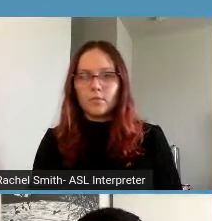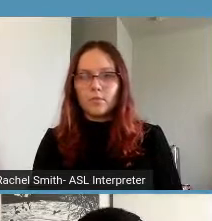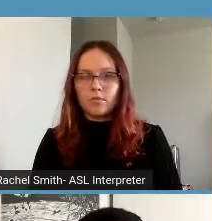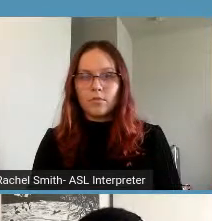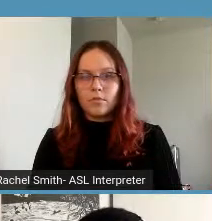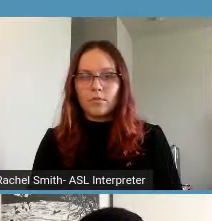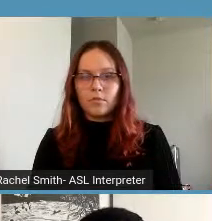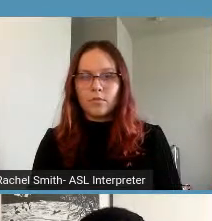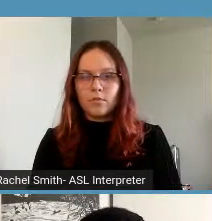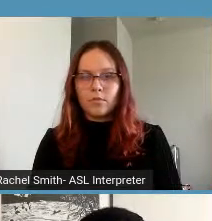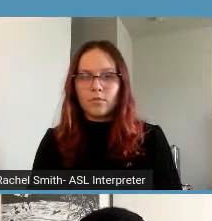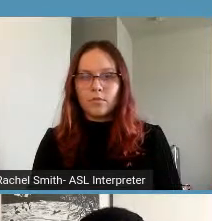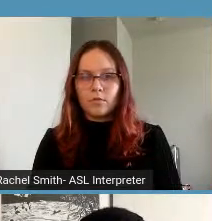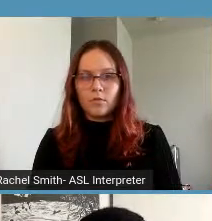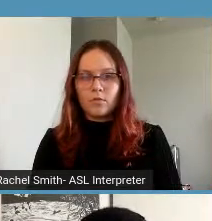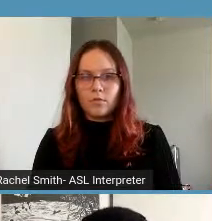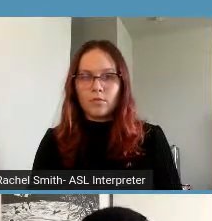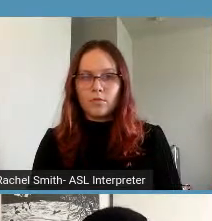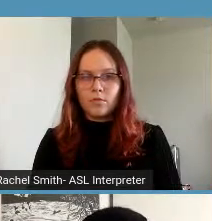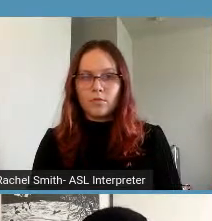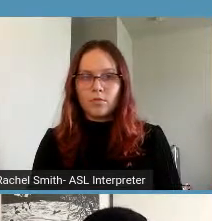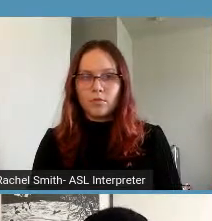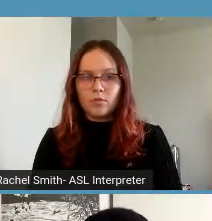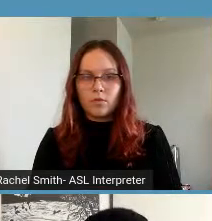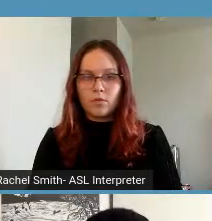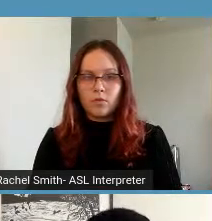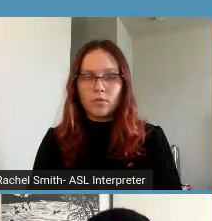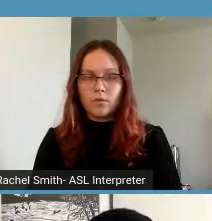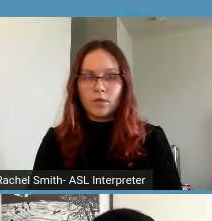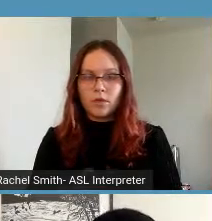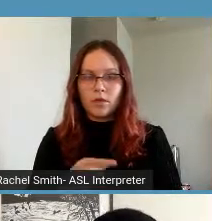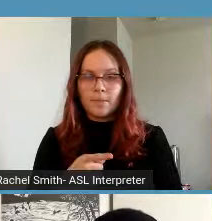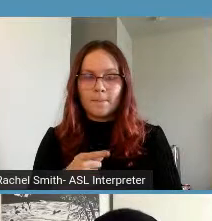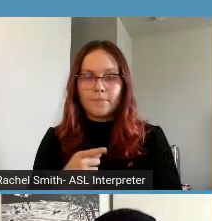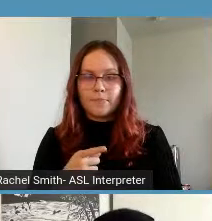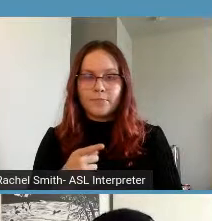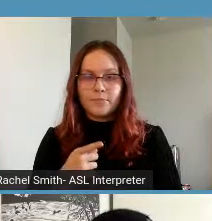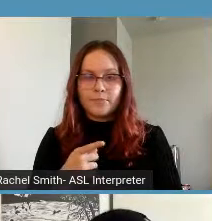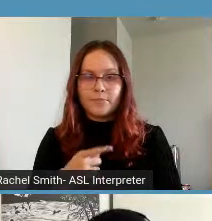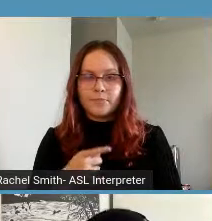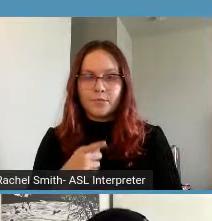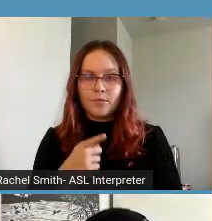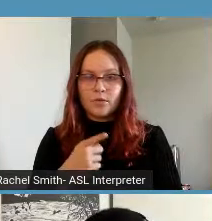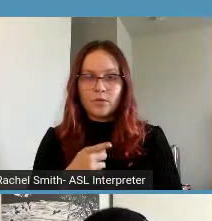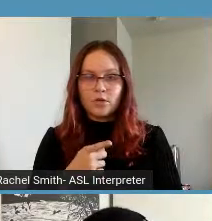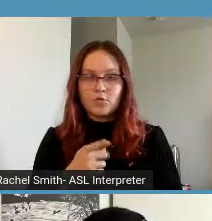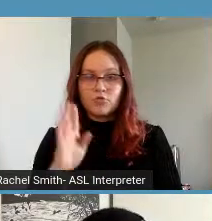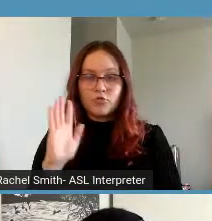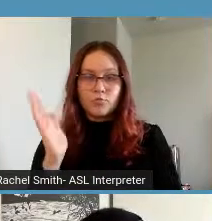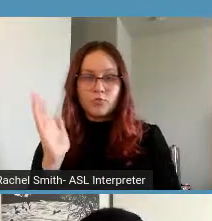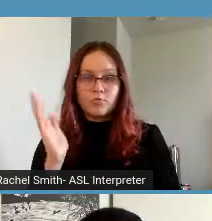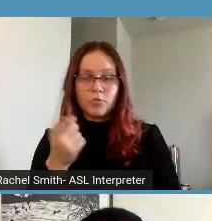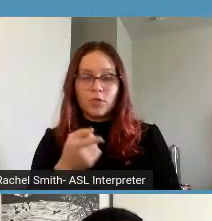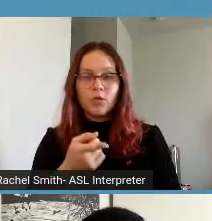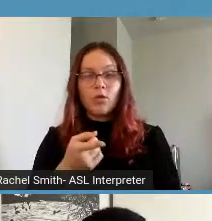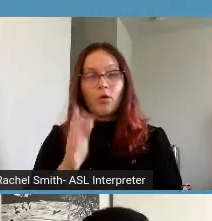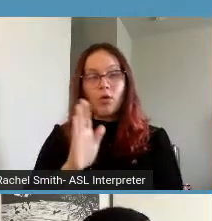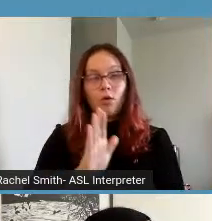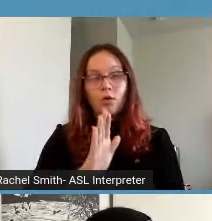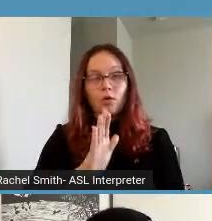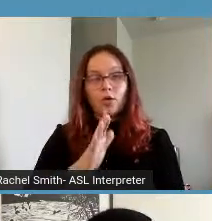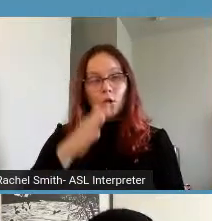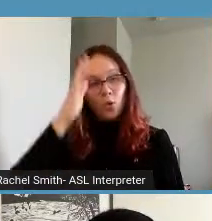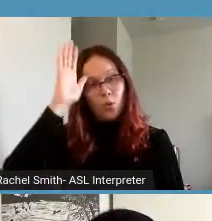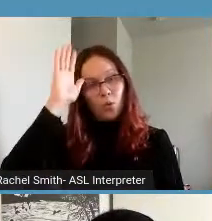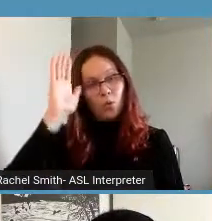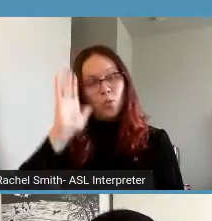great-grandmother herself might have actually spoken. And so really our site does connect these kinds of legacies in a really concrete